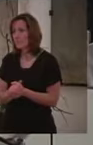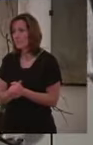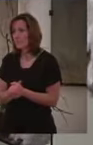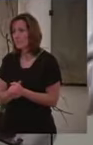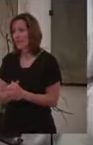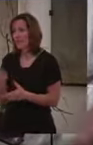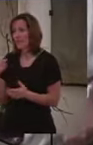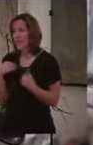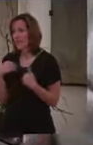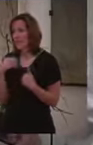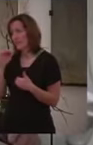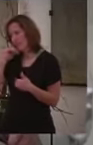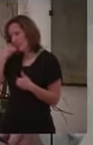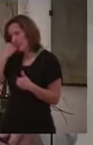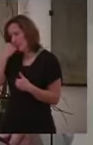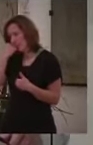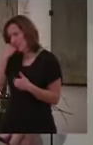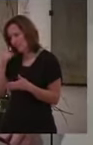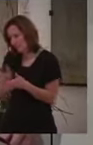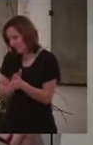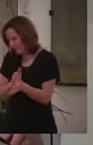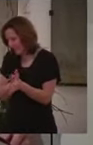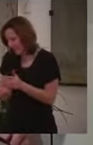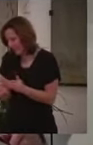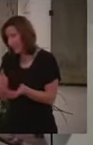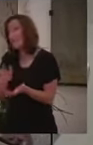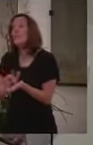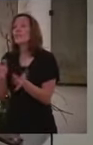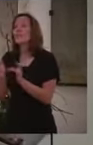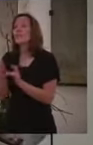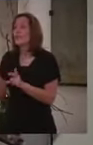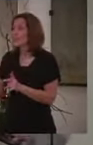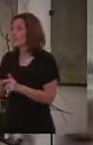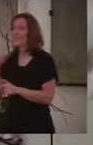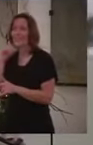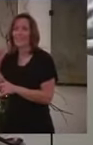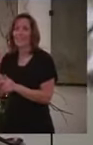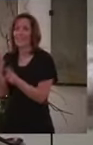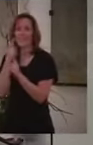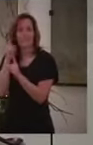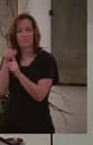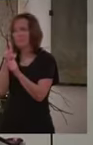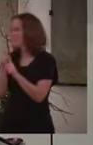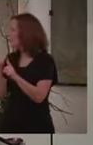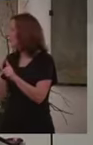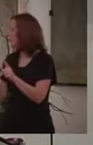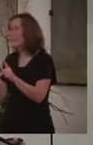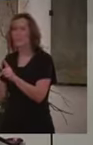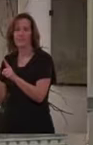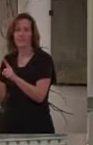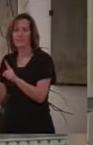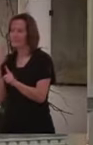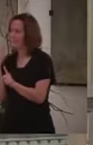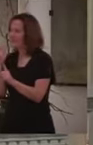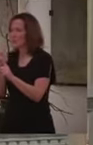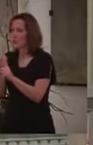Facing humiliation and defeat, Jesus is not deterred from that road in front of him.